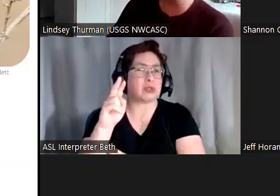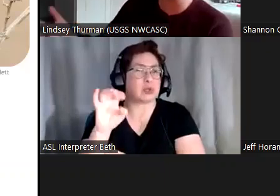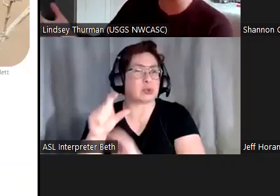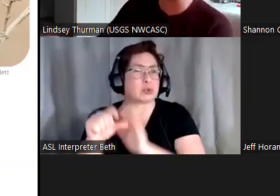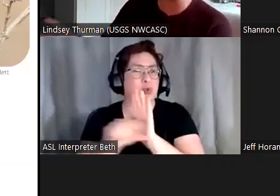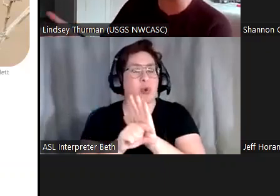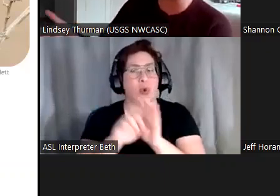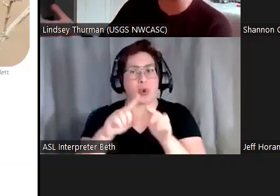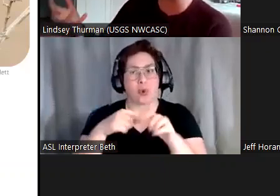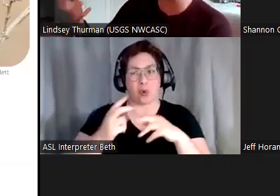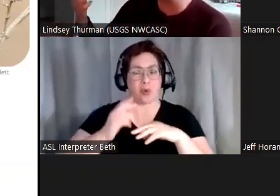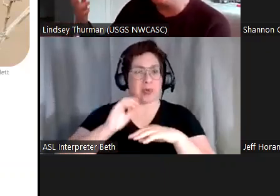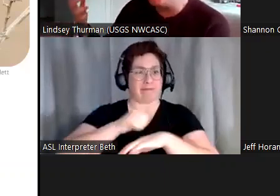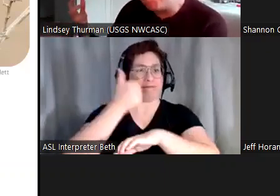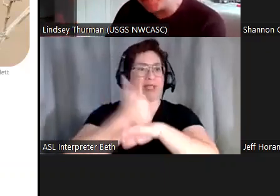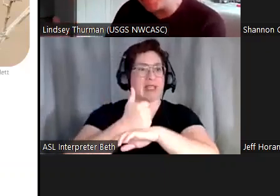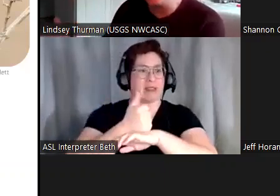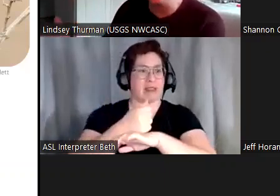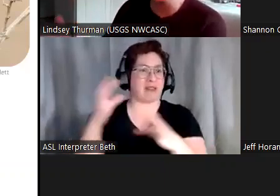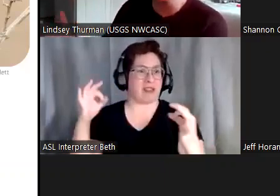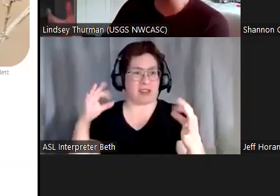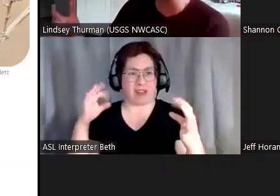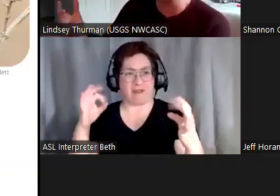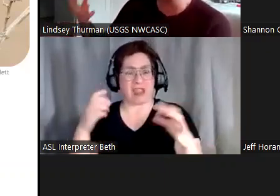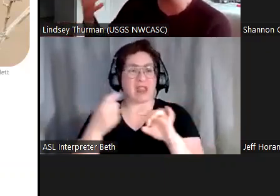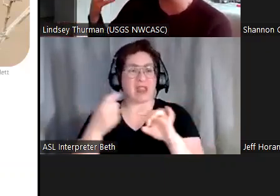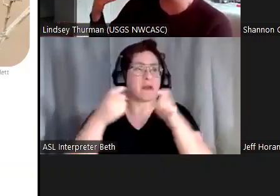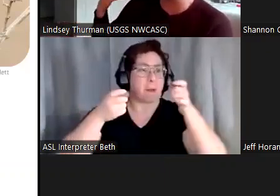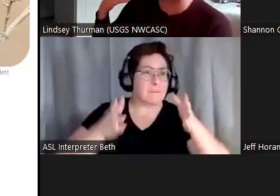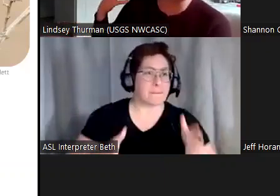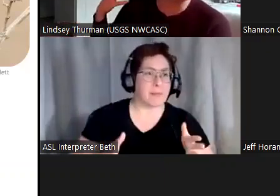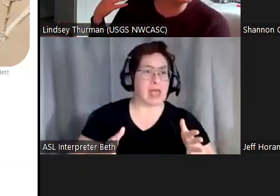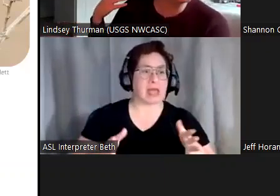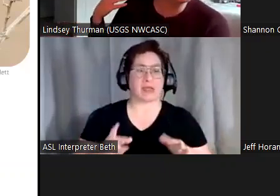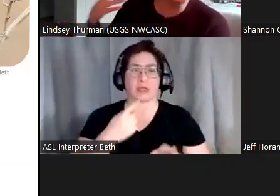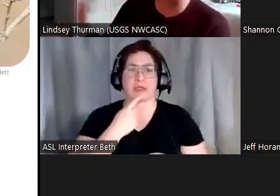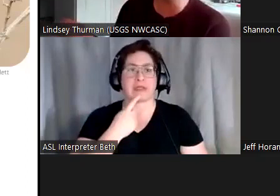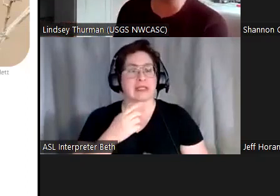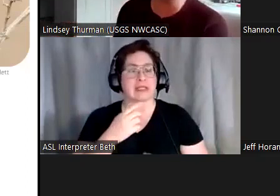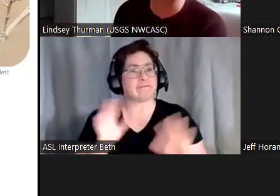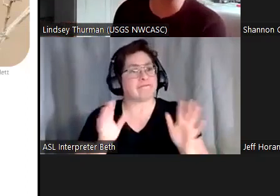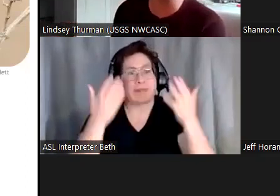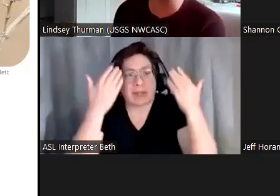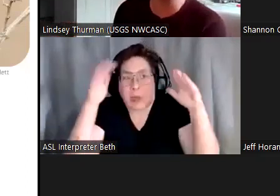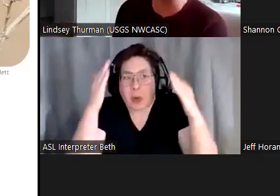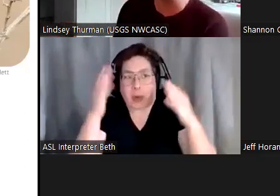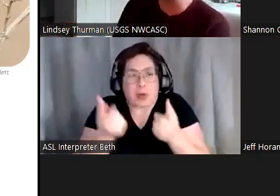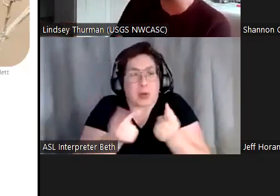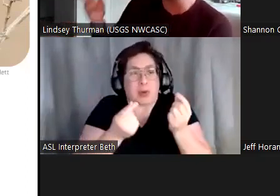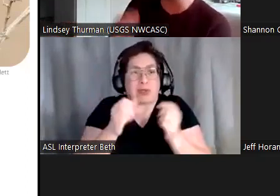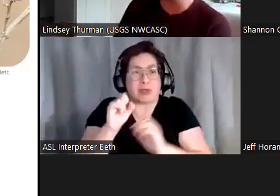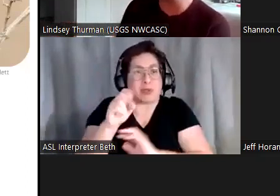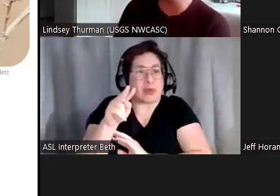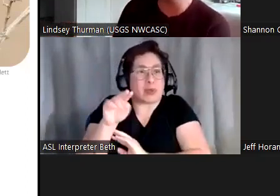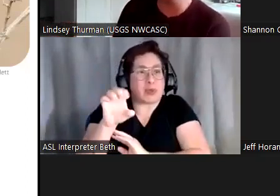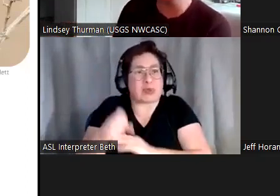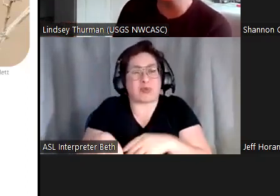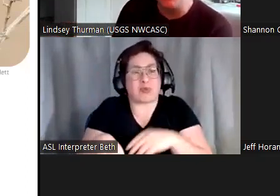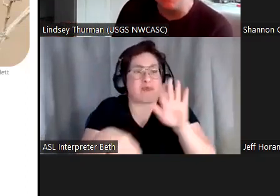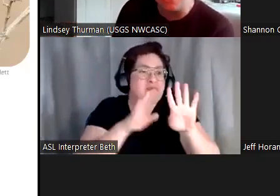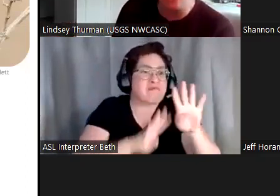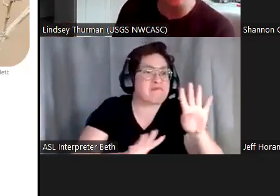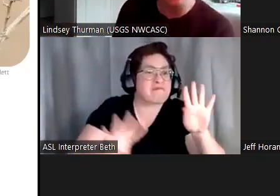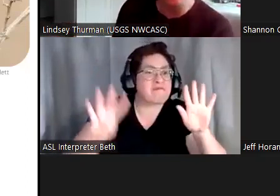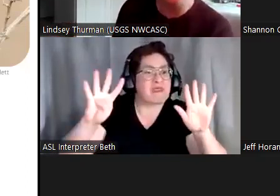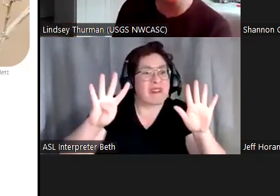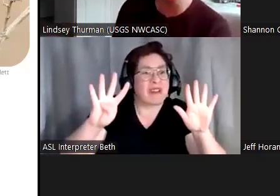built this, feedback from managers said, we don't know what to do with a score. a 4 out of 5 AC doesn't